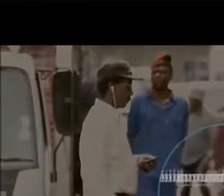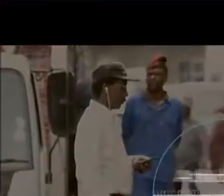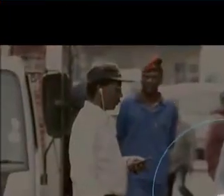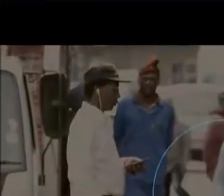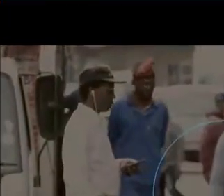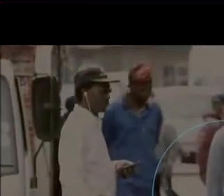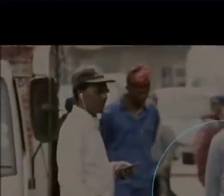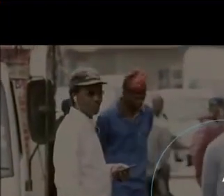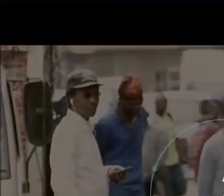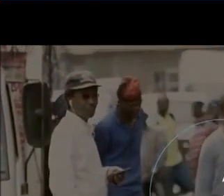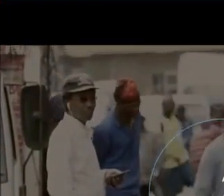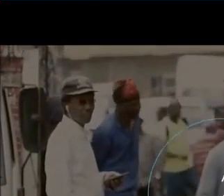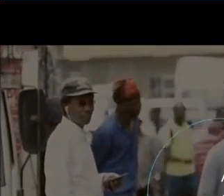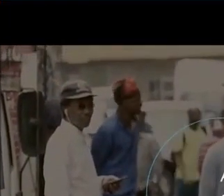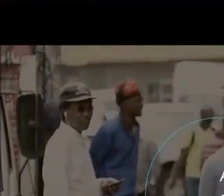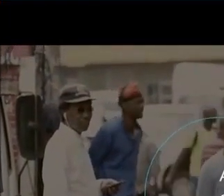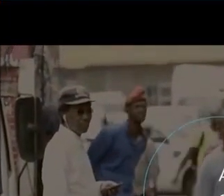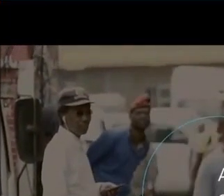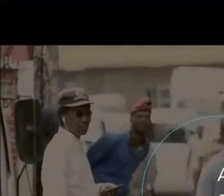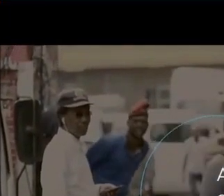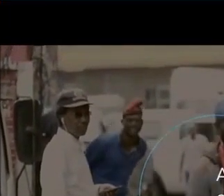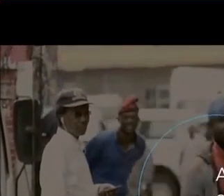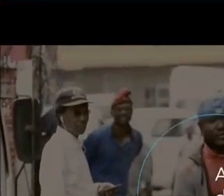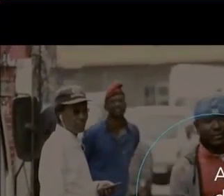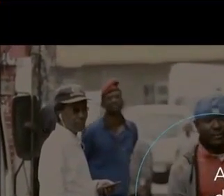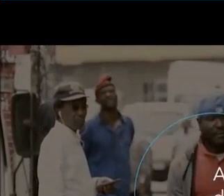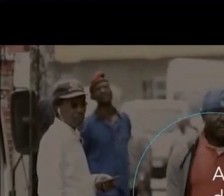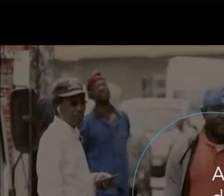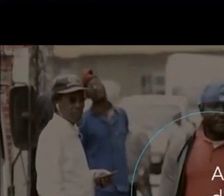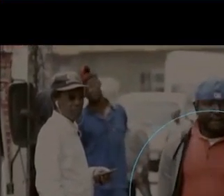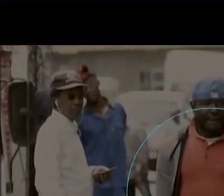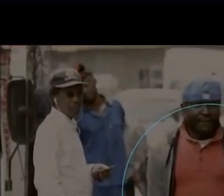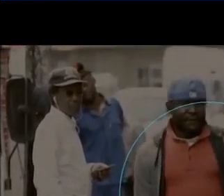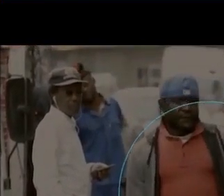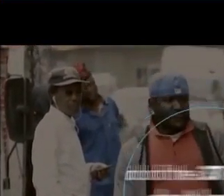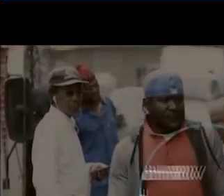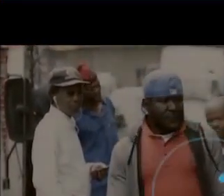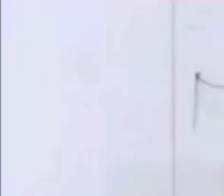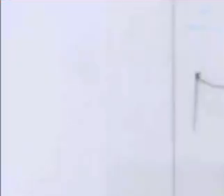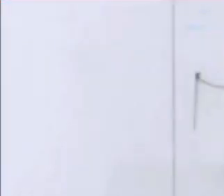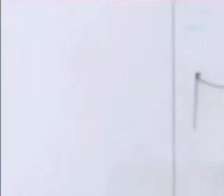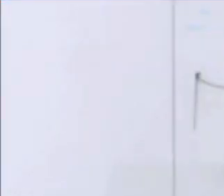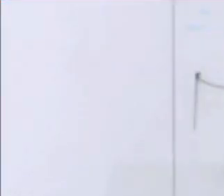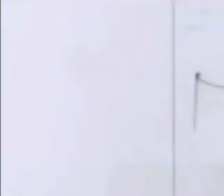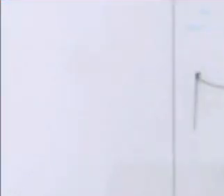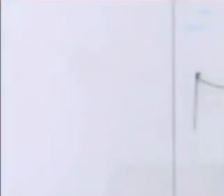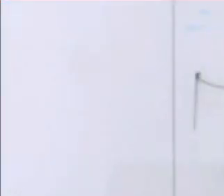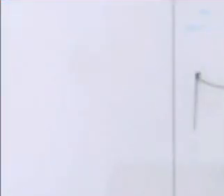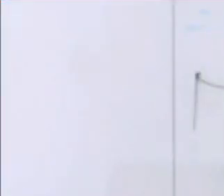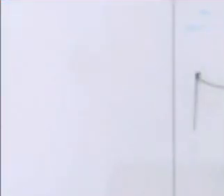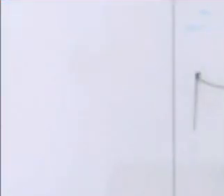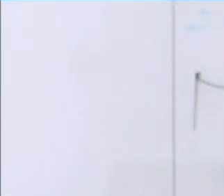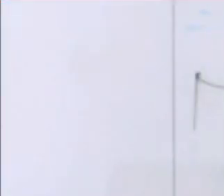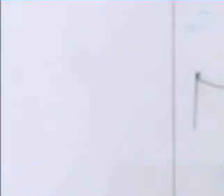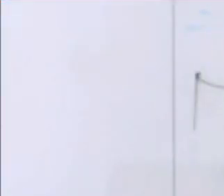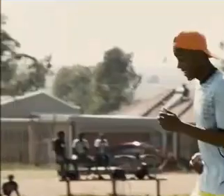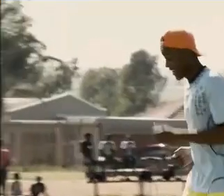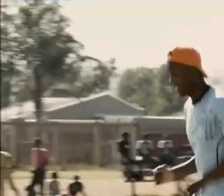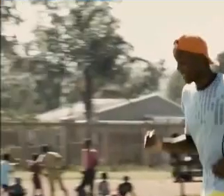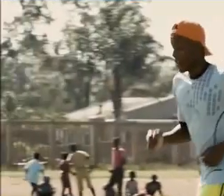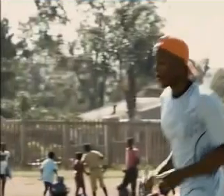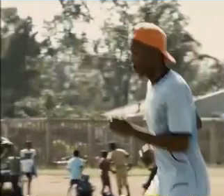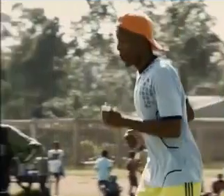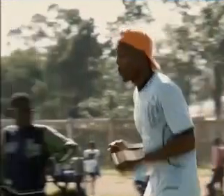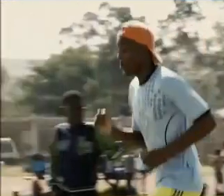And a third of the people living with HIV don't know their status. That is way too high as a